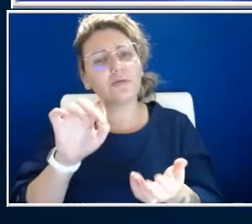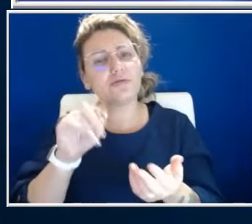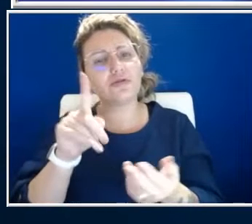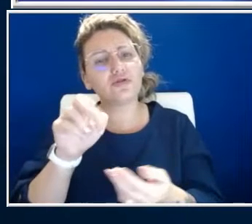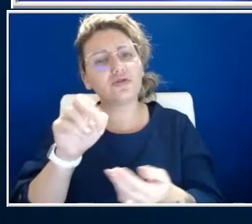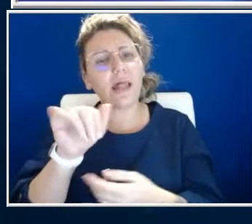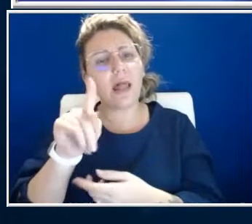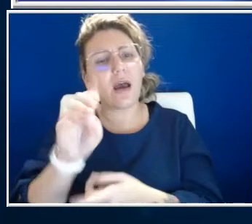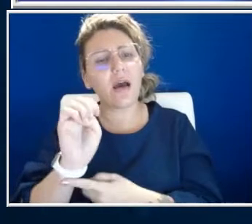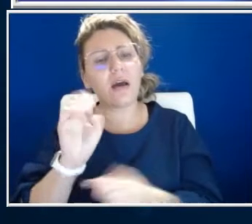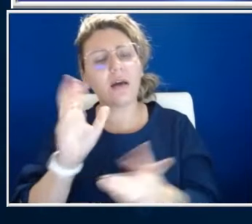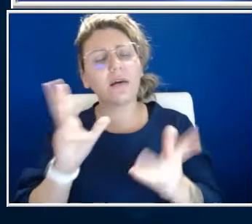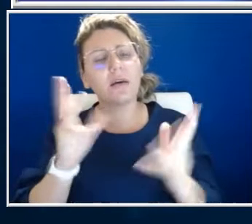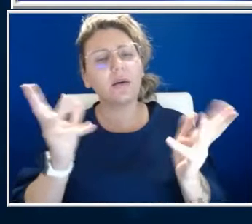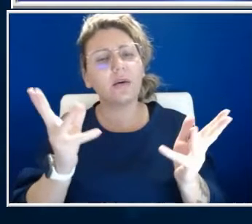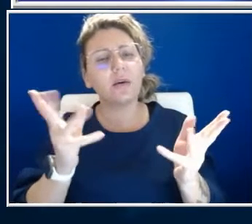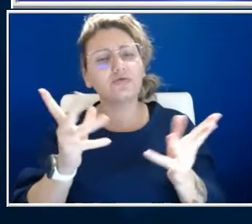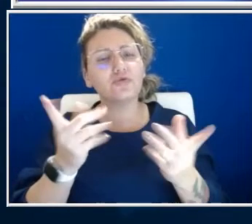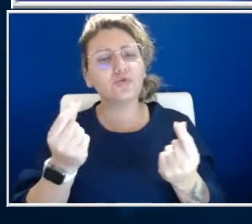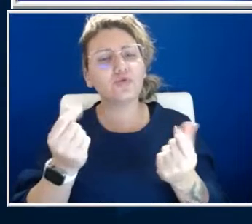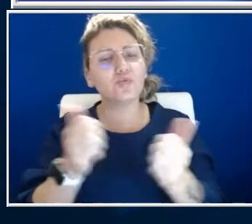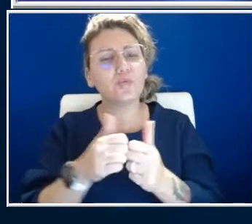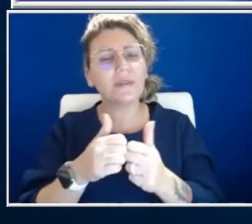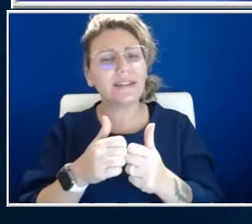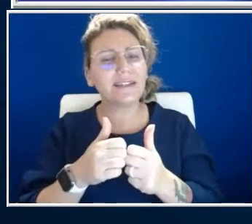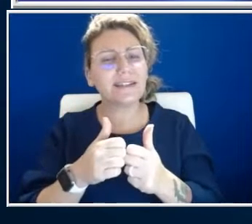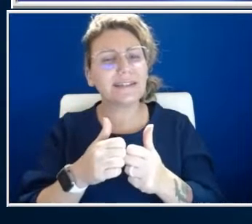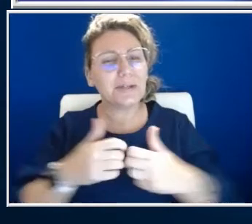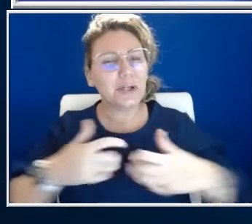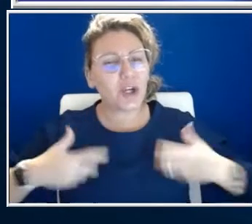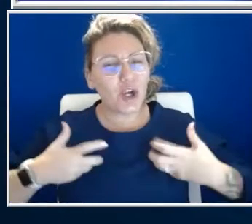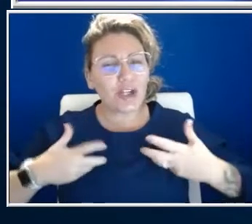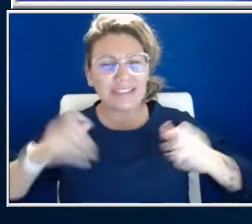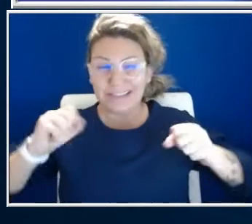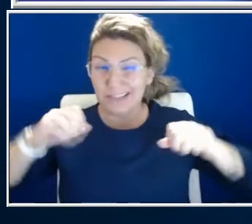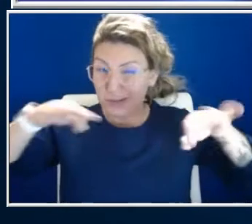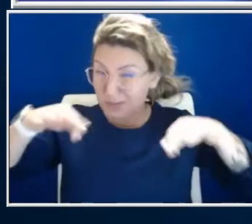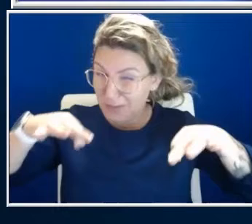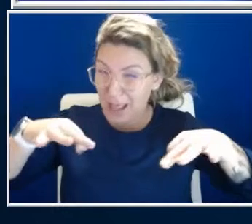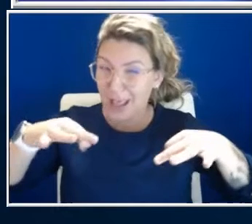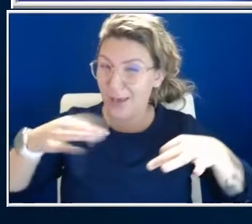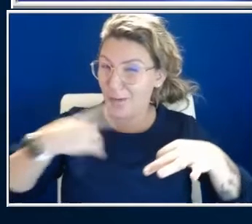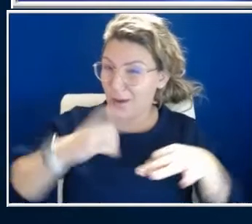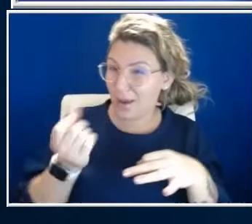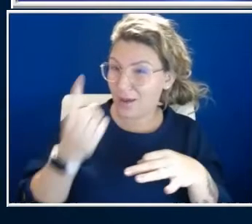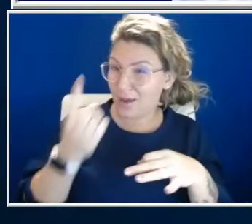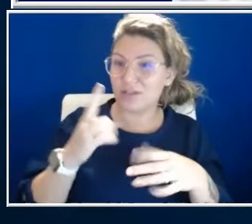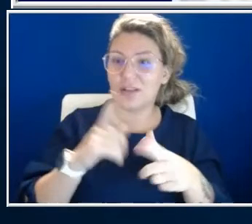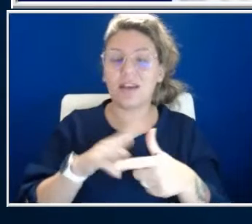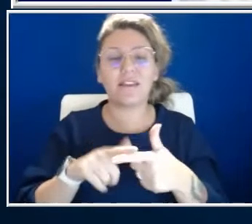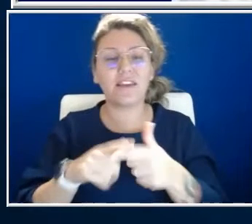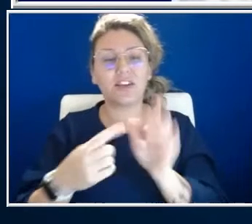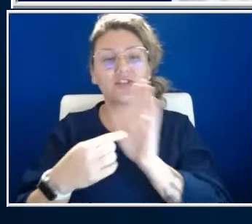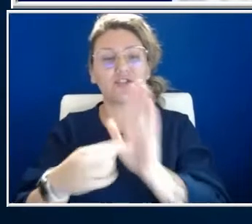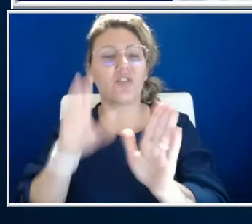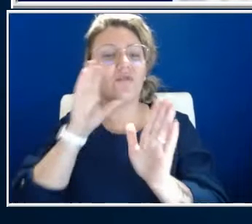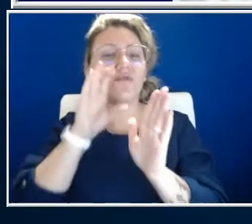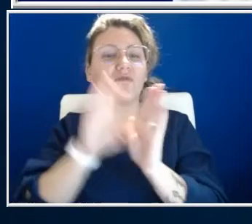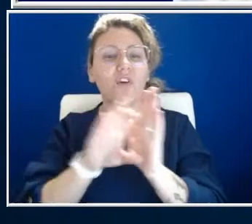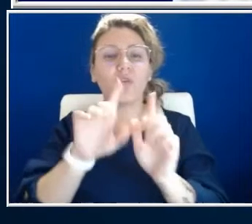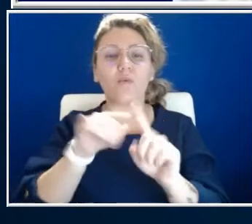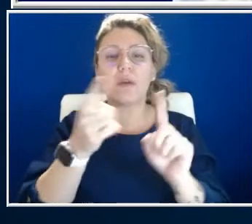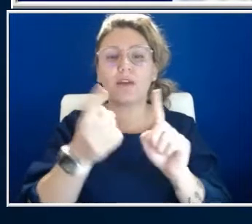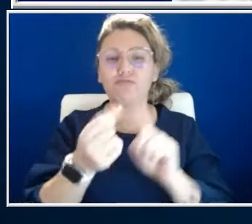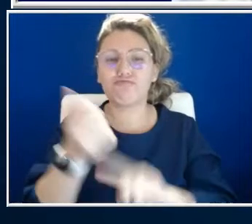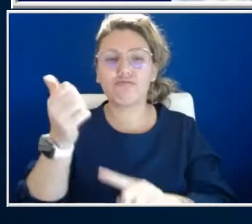of help us understand it in the most layman of terms. And then I want to show a photo after you brought the kidney out. We'll share